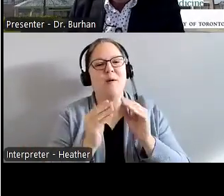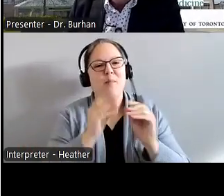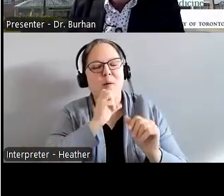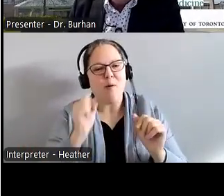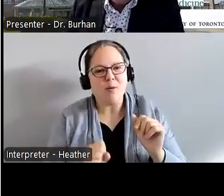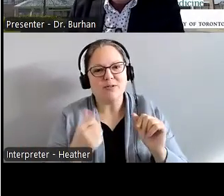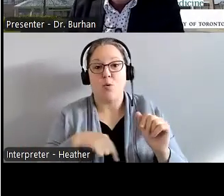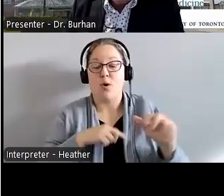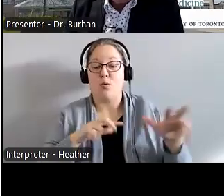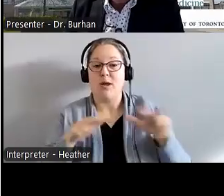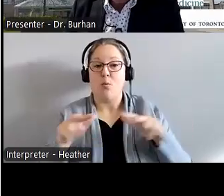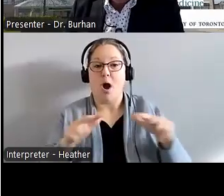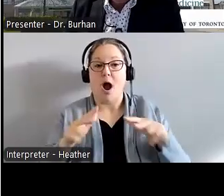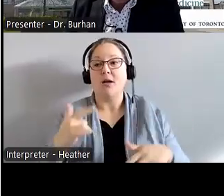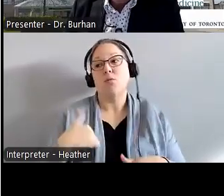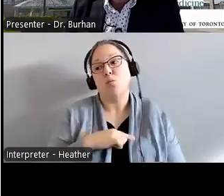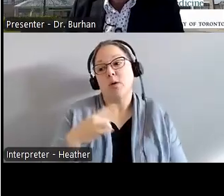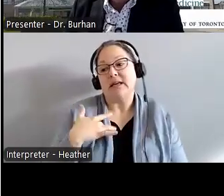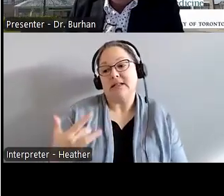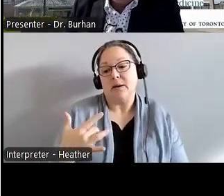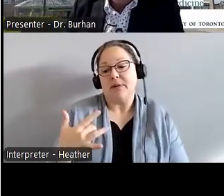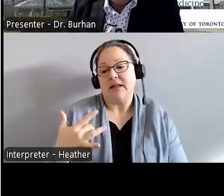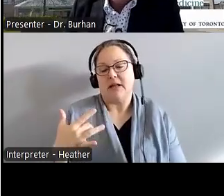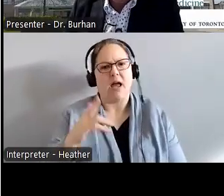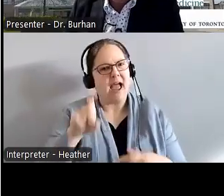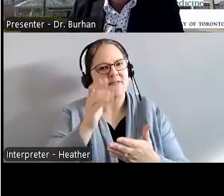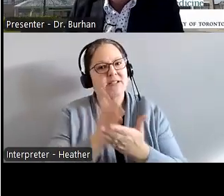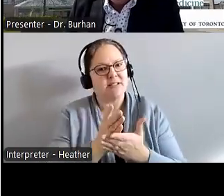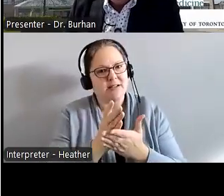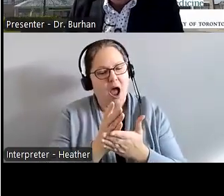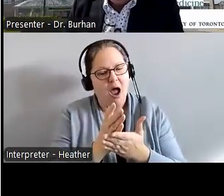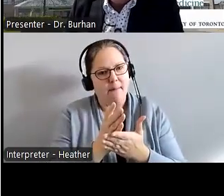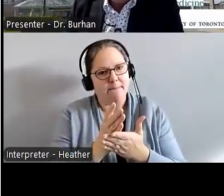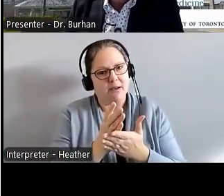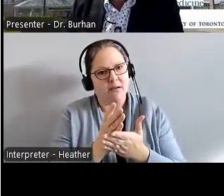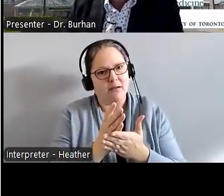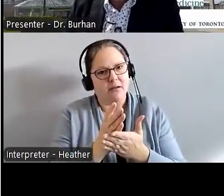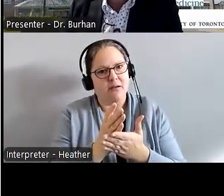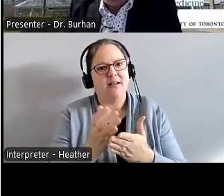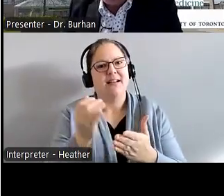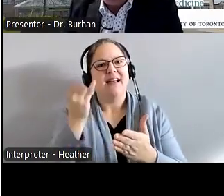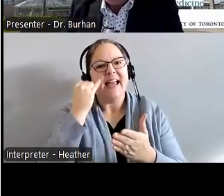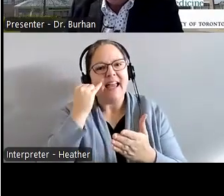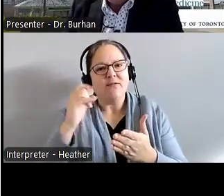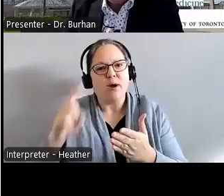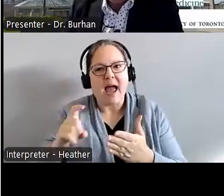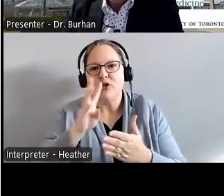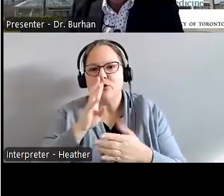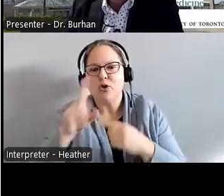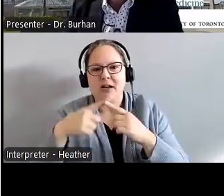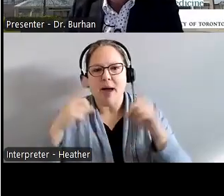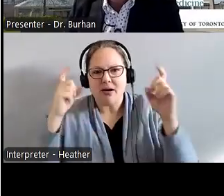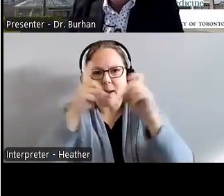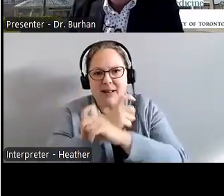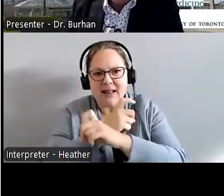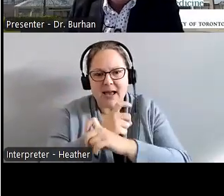we're walking, we tend to have to stop when we're addressing a particularly complex issue. So it's